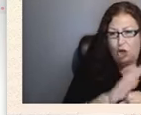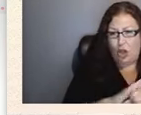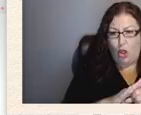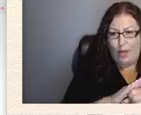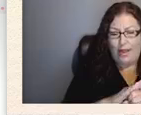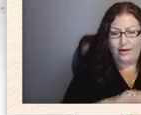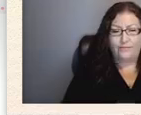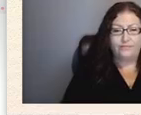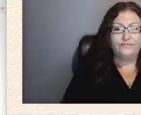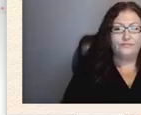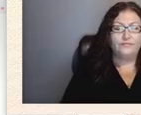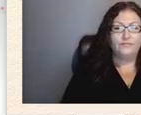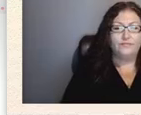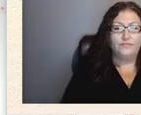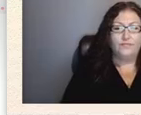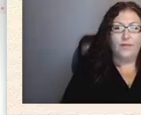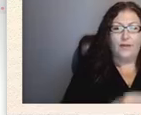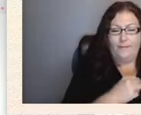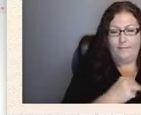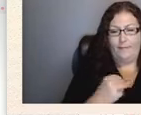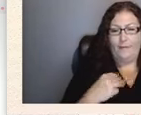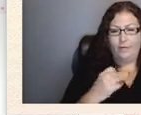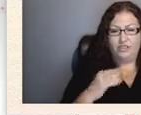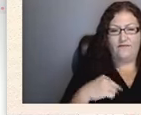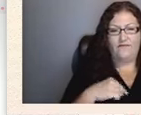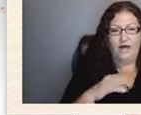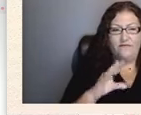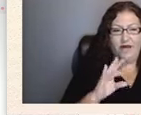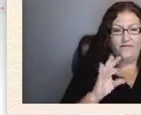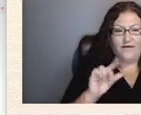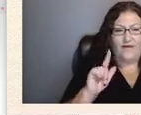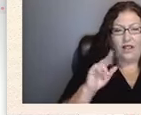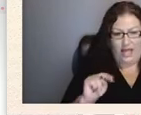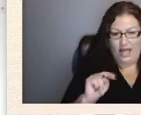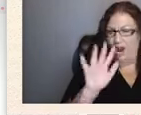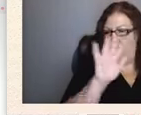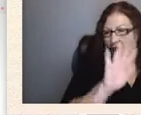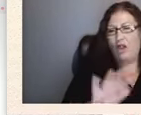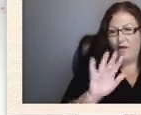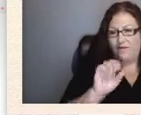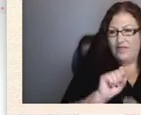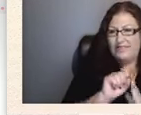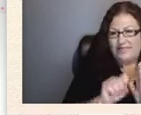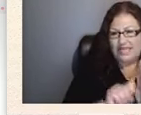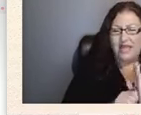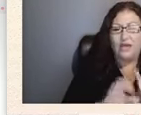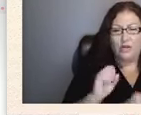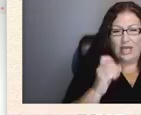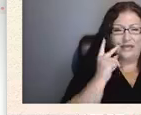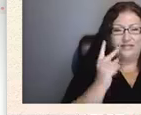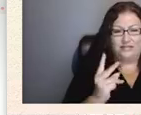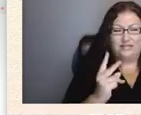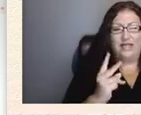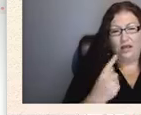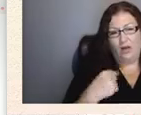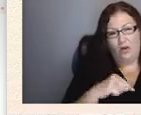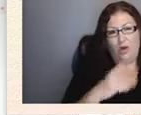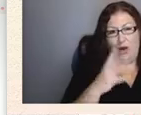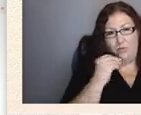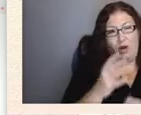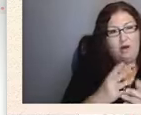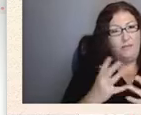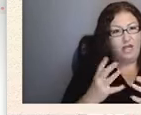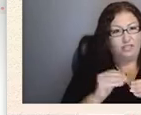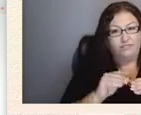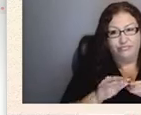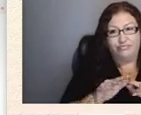are members of our FFLN are throughout the state. And as you can see, we are pretty much scattered throughout the state,